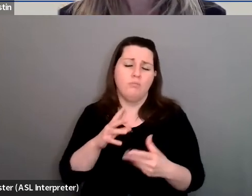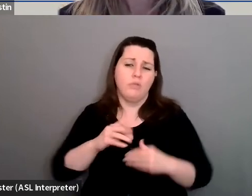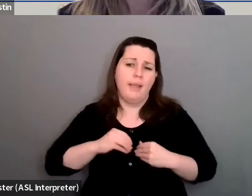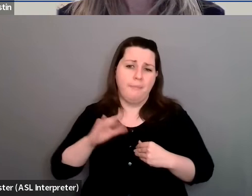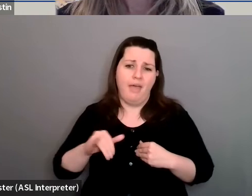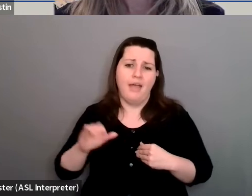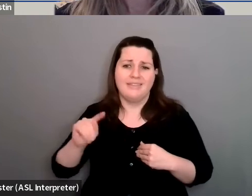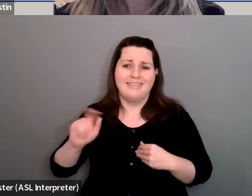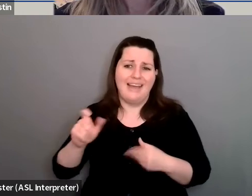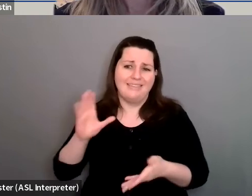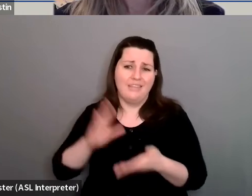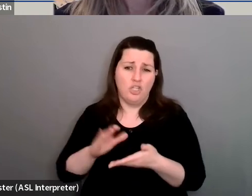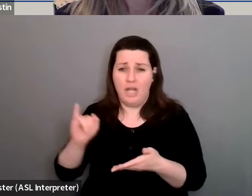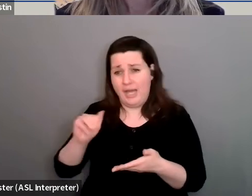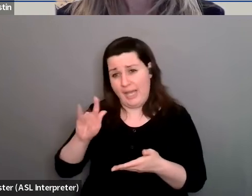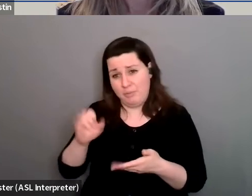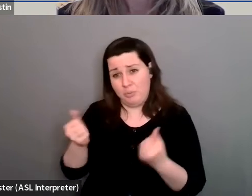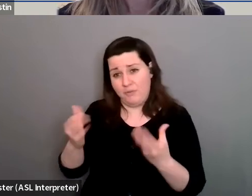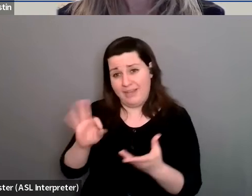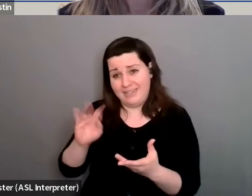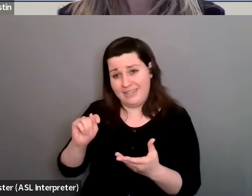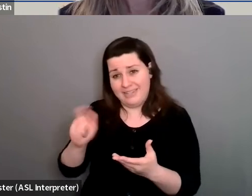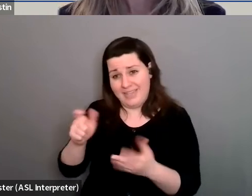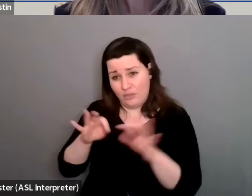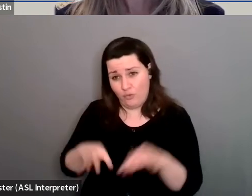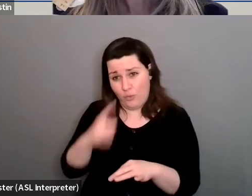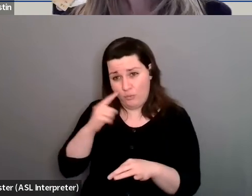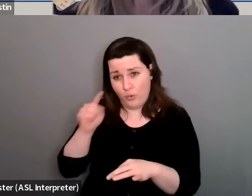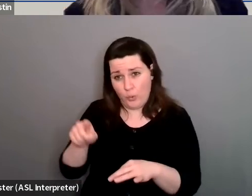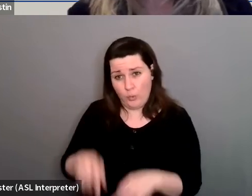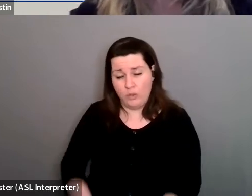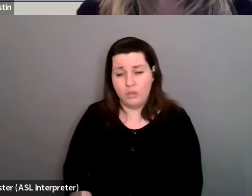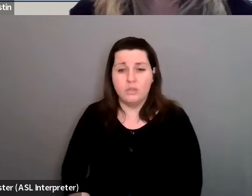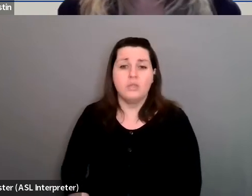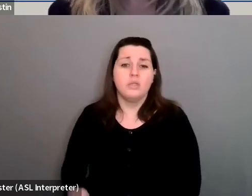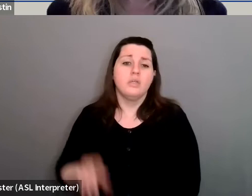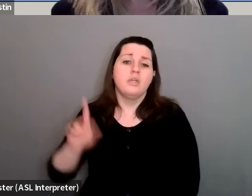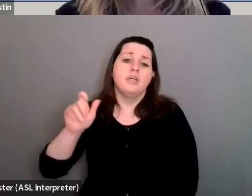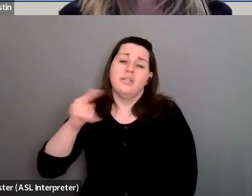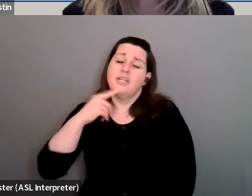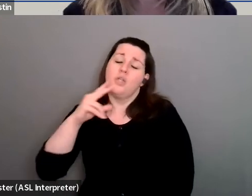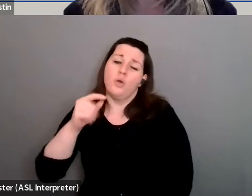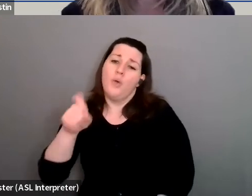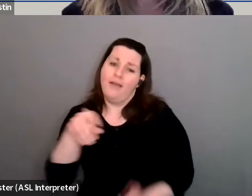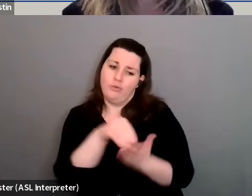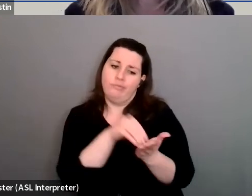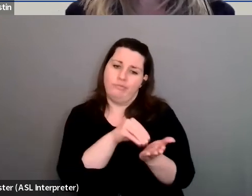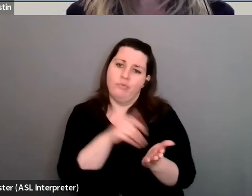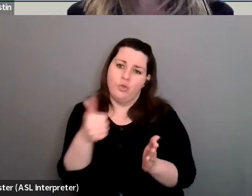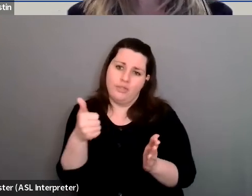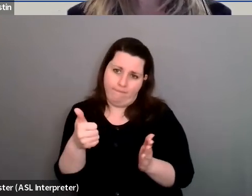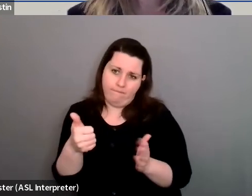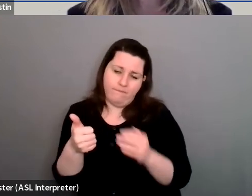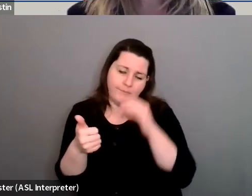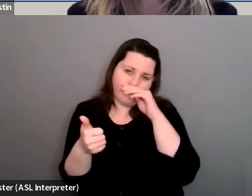IAble provide a tax form to all contributors? No, you do have to keep track of it yourself.